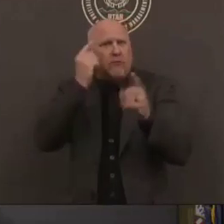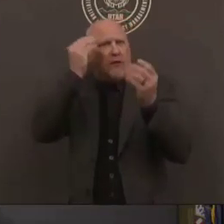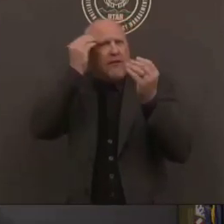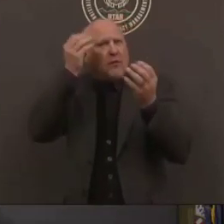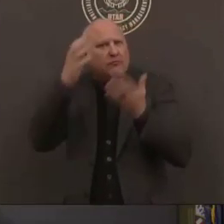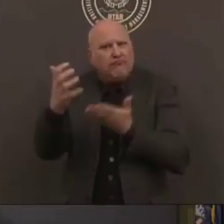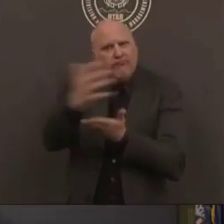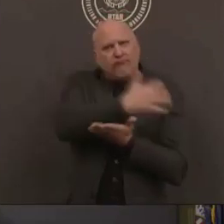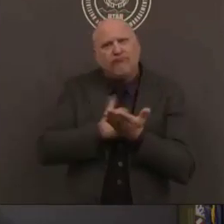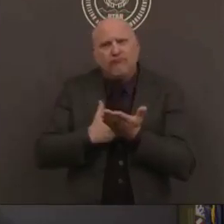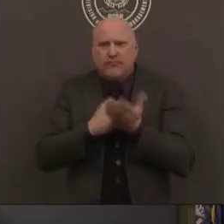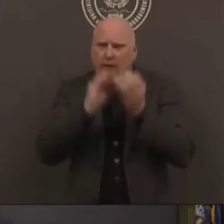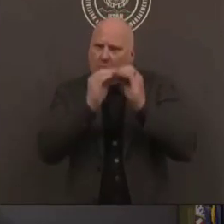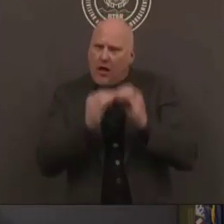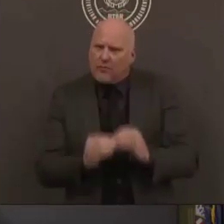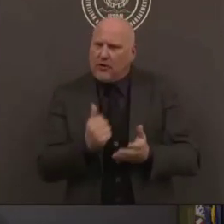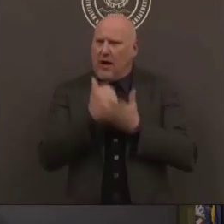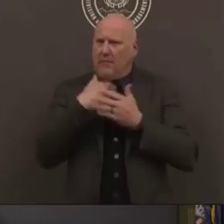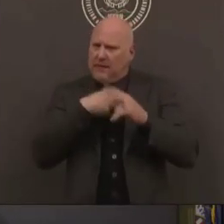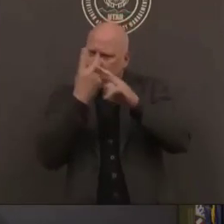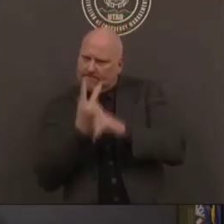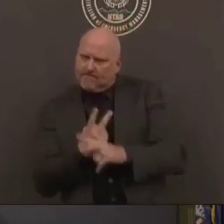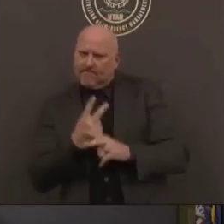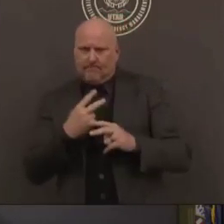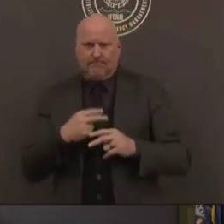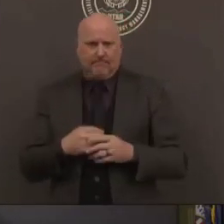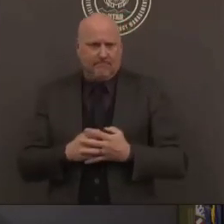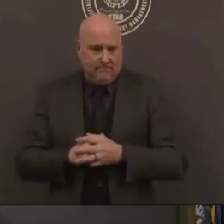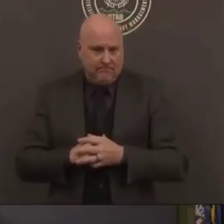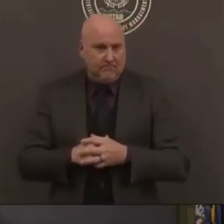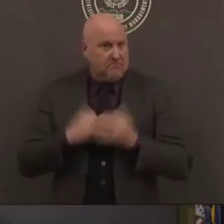I'll now open it up for questions.